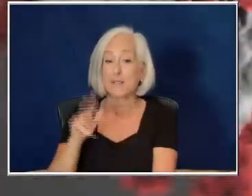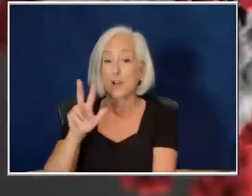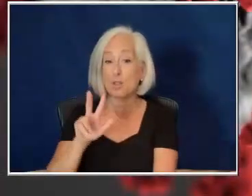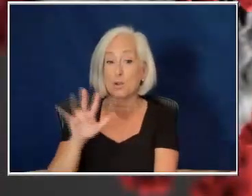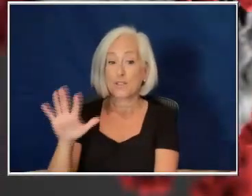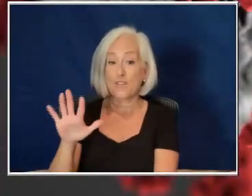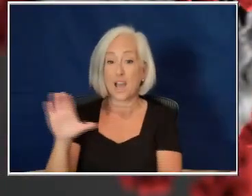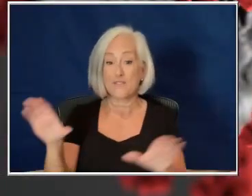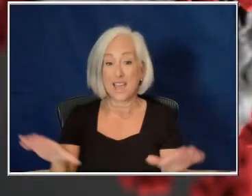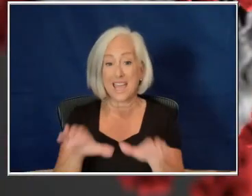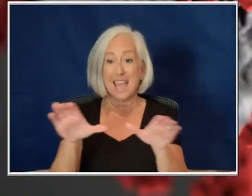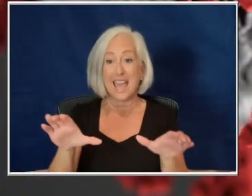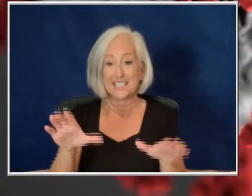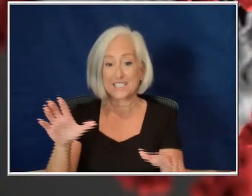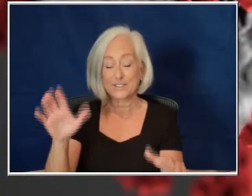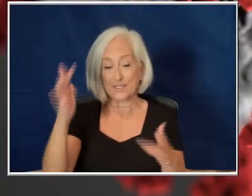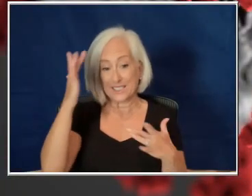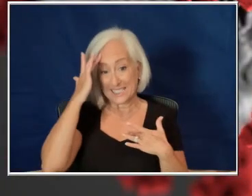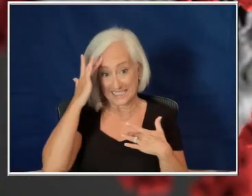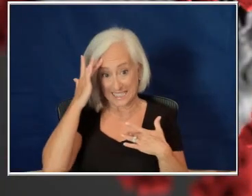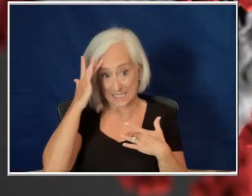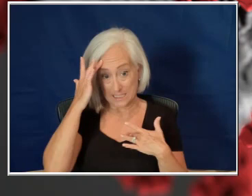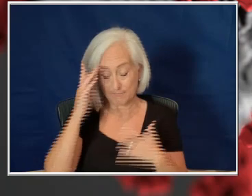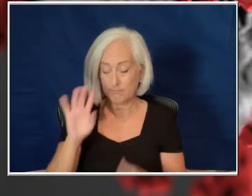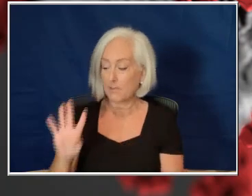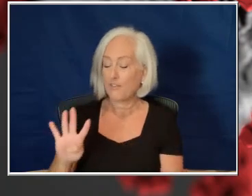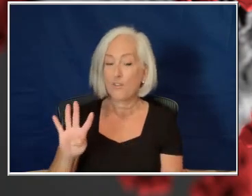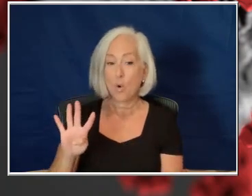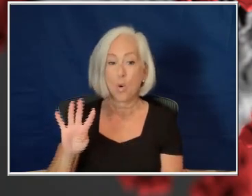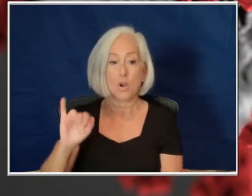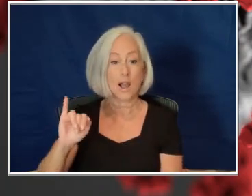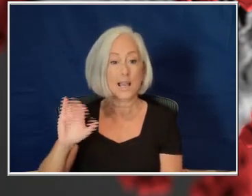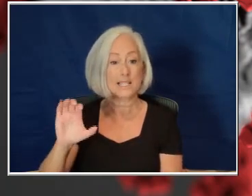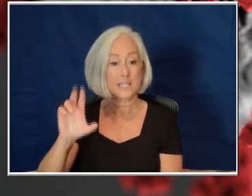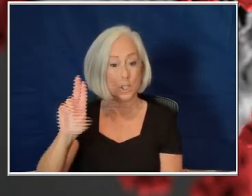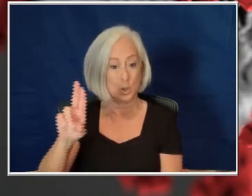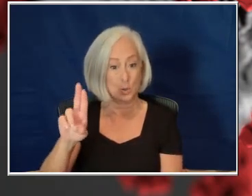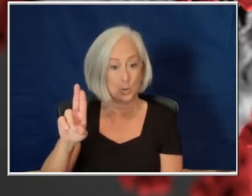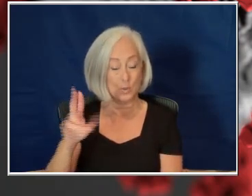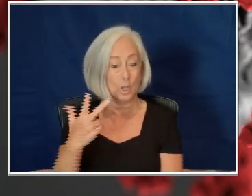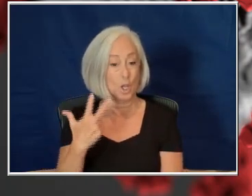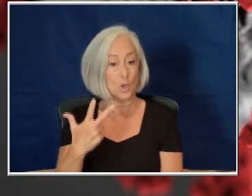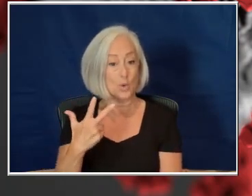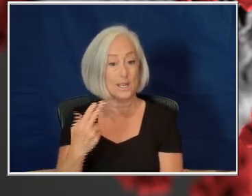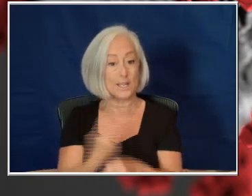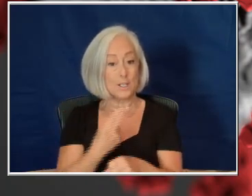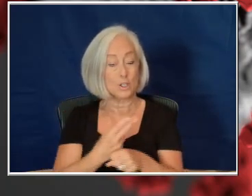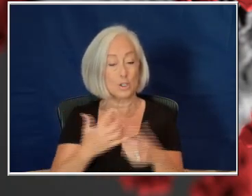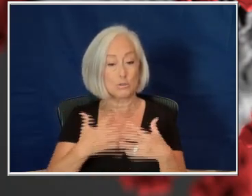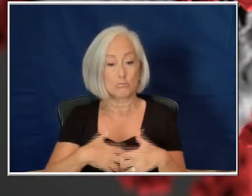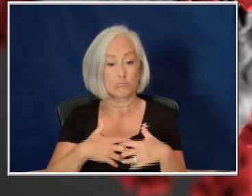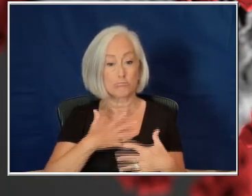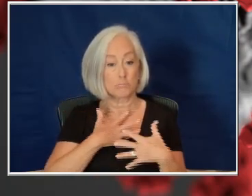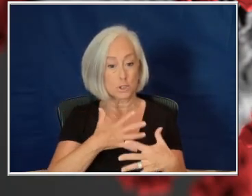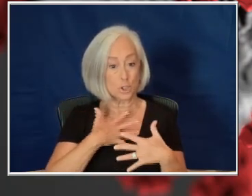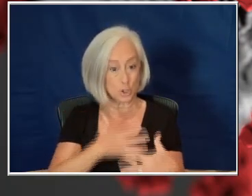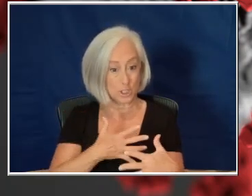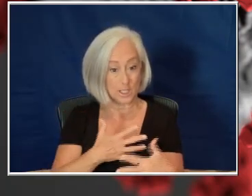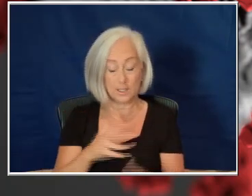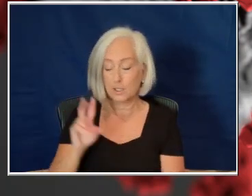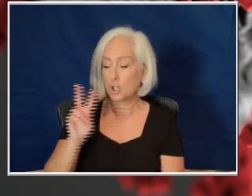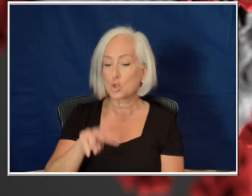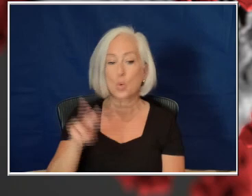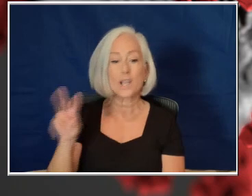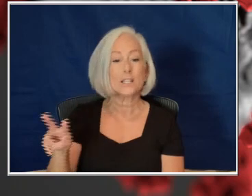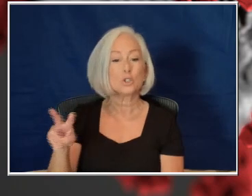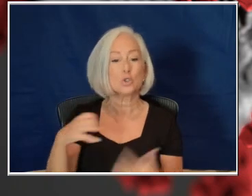active infections. We have 4 in the ICU, 3 on the ventilator, still 22 in recovery period. But again, we are going to be looking